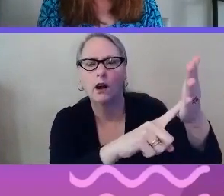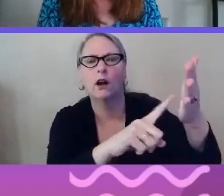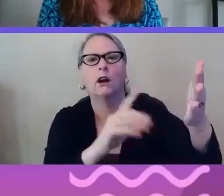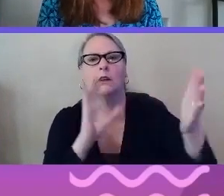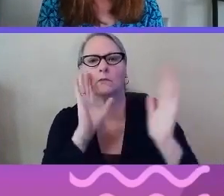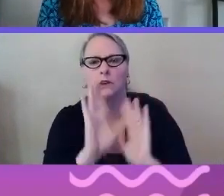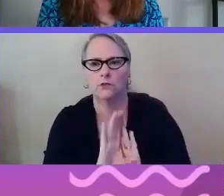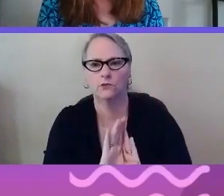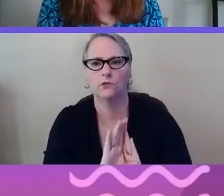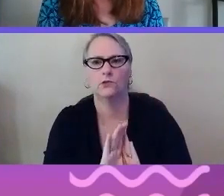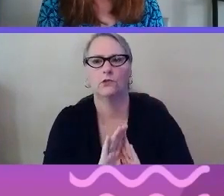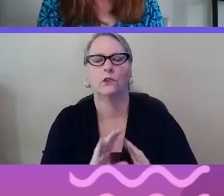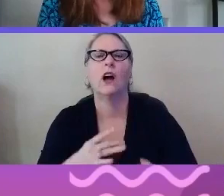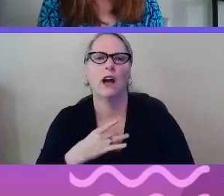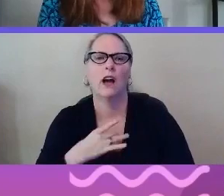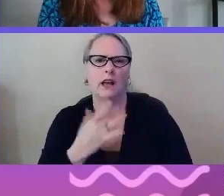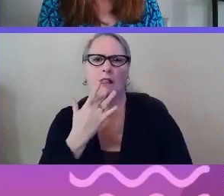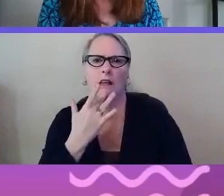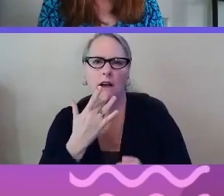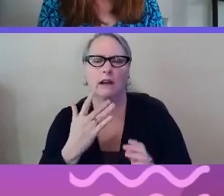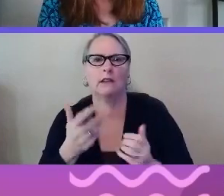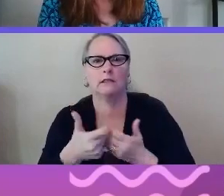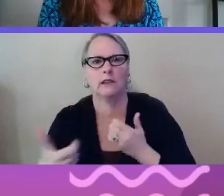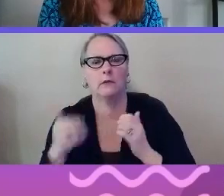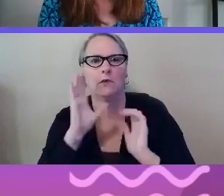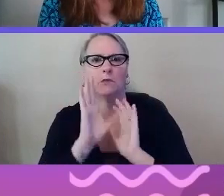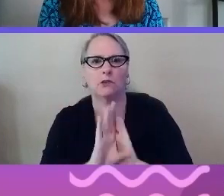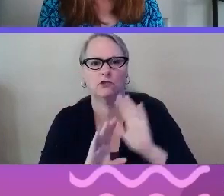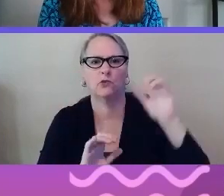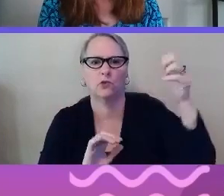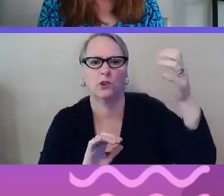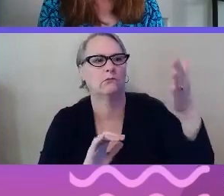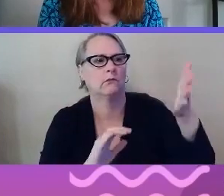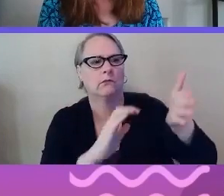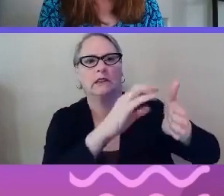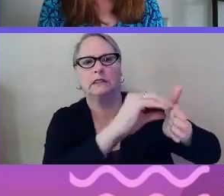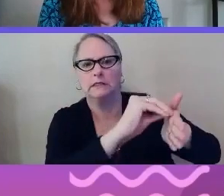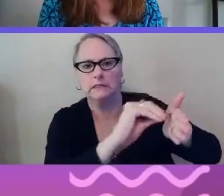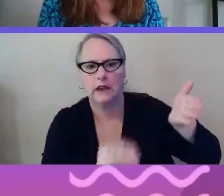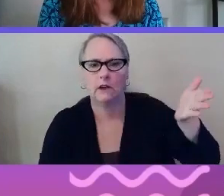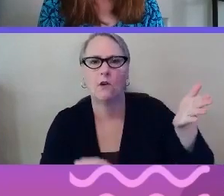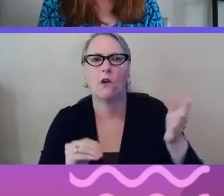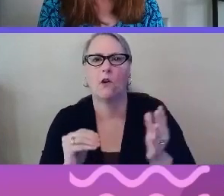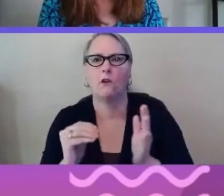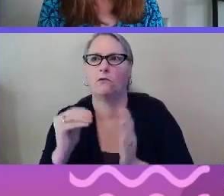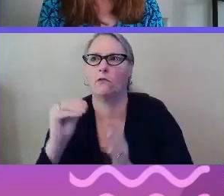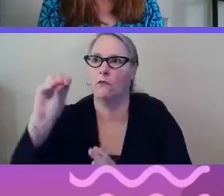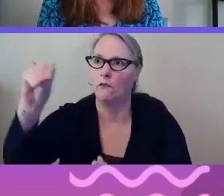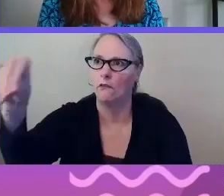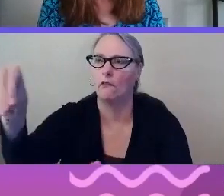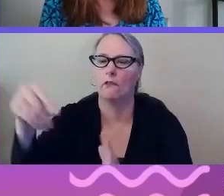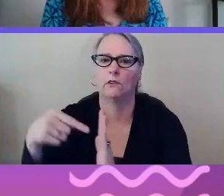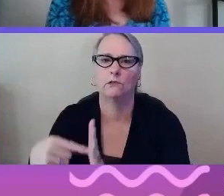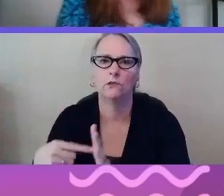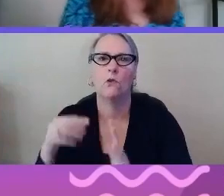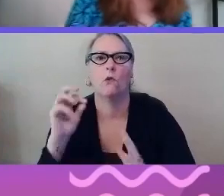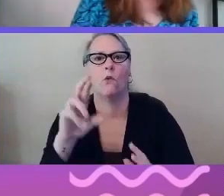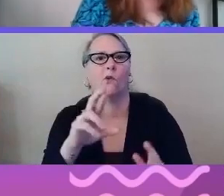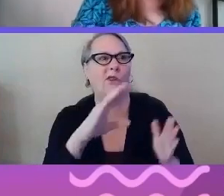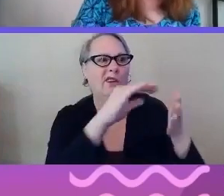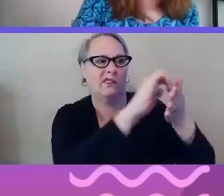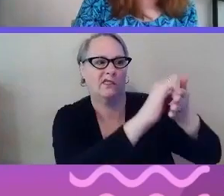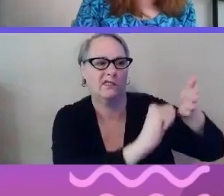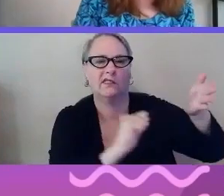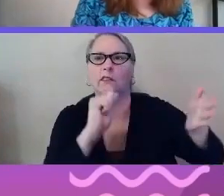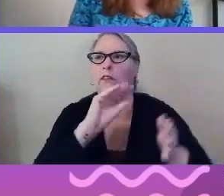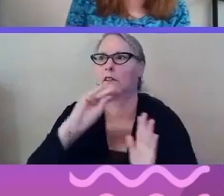have them separate pictures and Velcro so the student could take it off and show it to me, or put it on another board to show it the answer. And the other